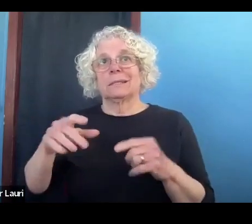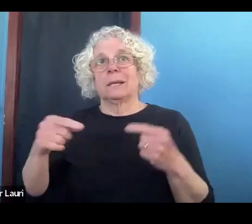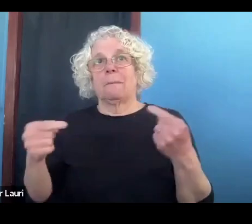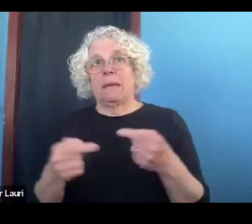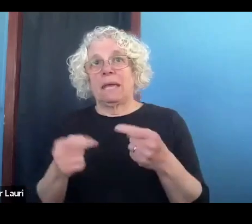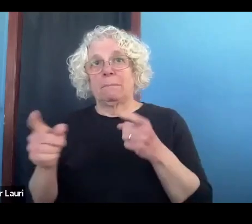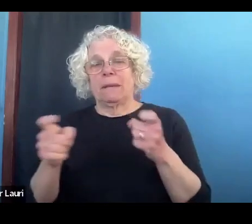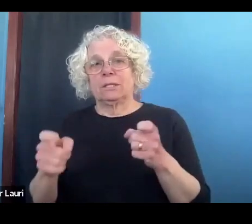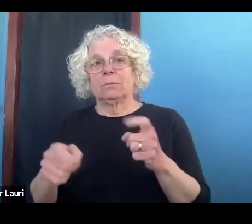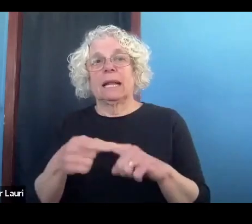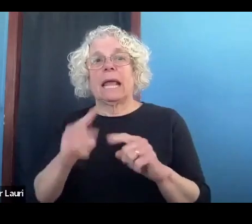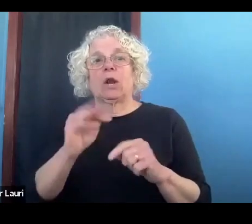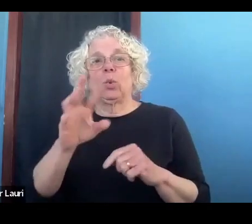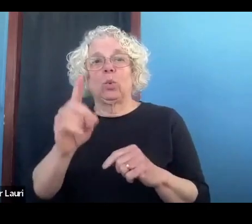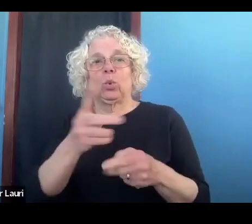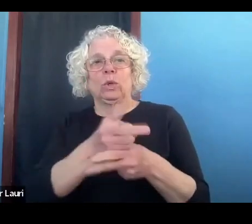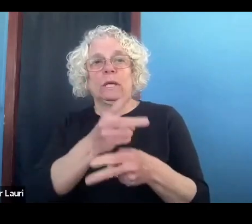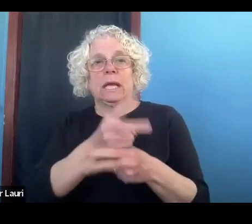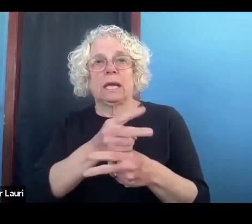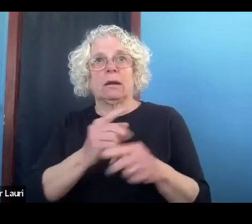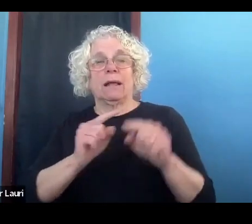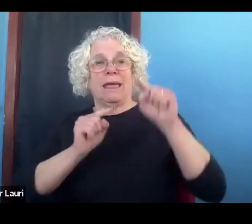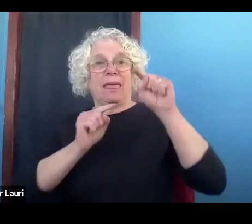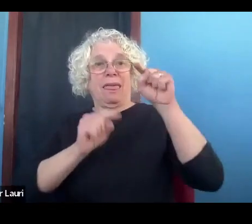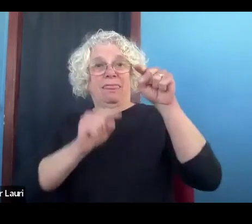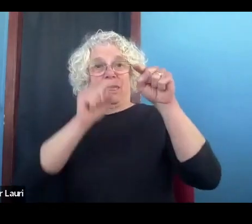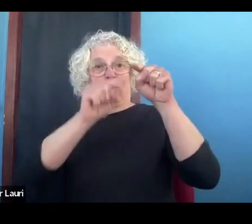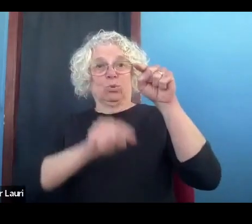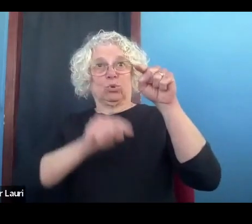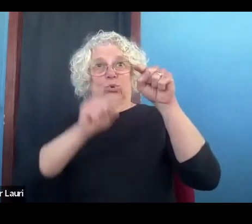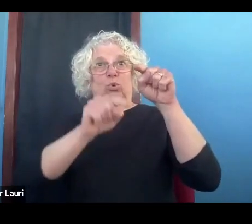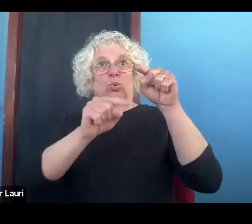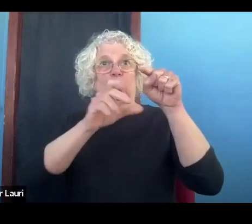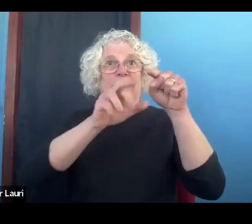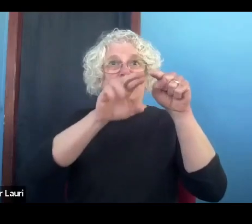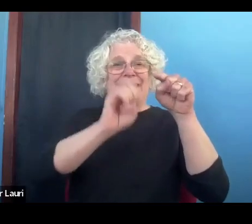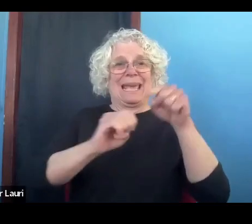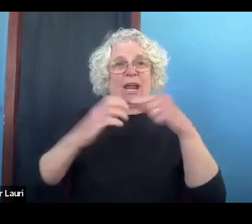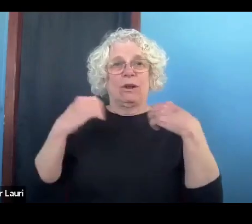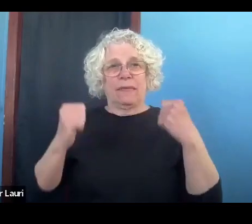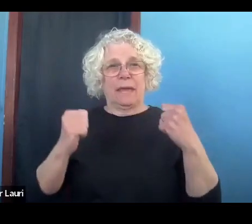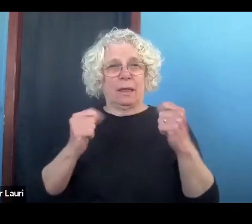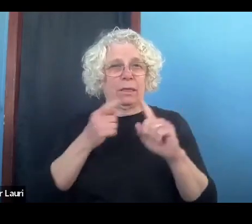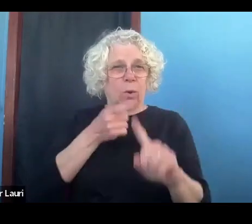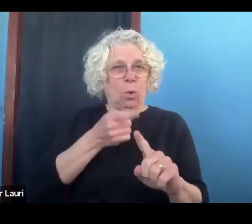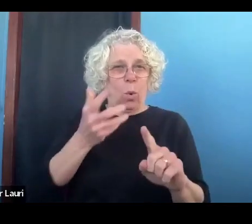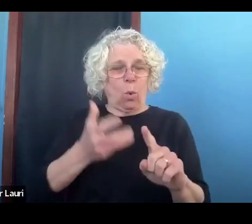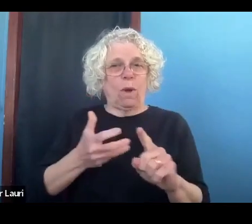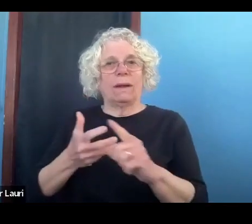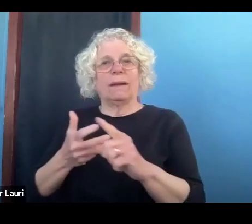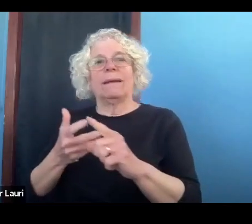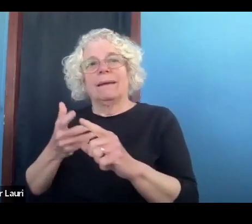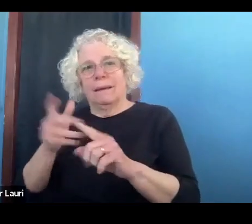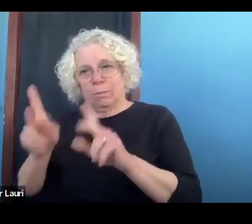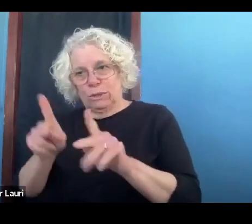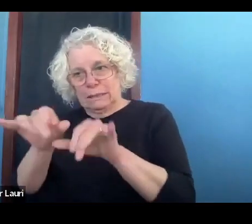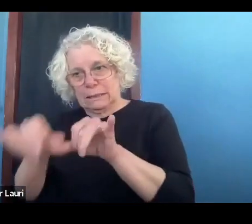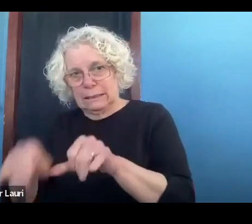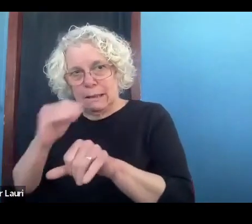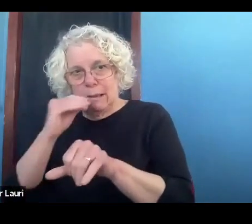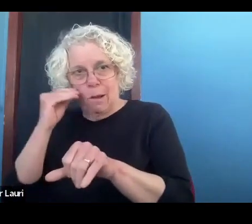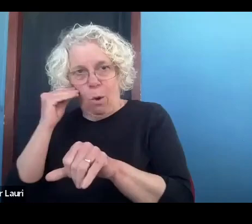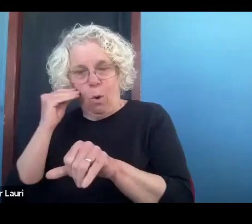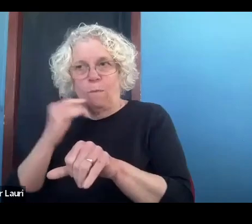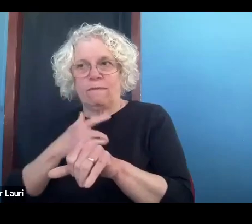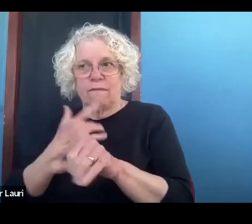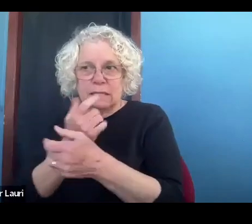and wound care. What do both have in common? The goal is to keep patients safe and comfortable in their home. Care